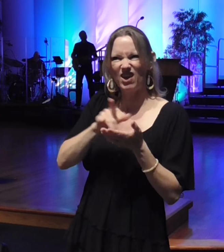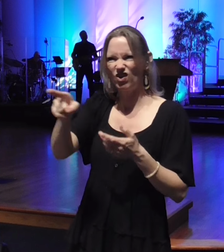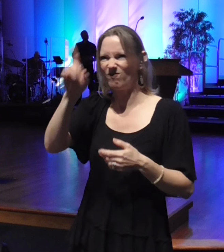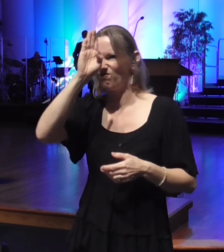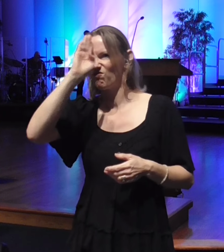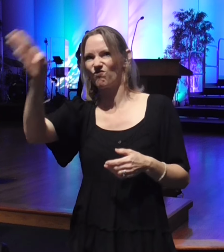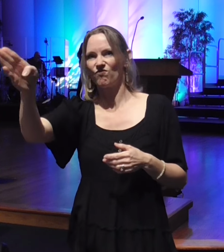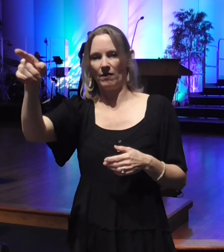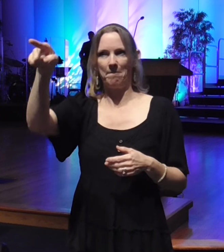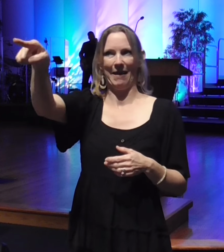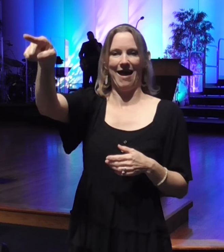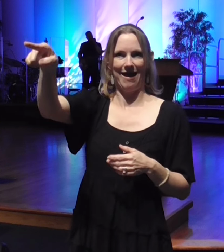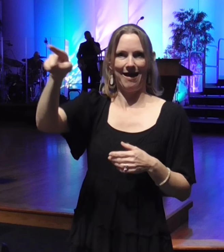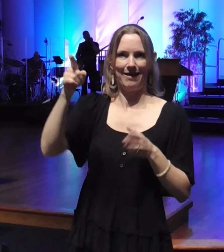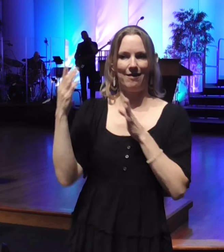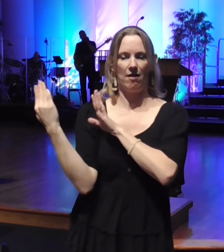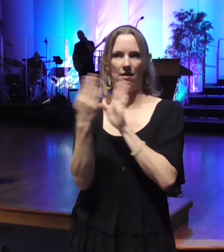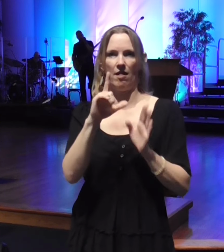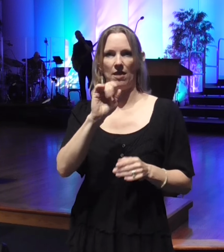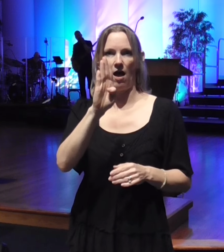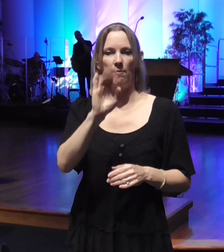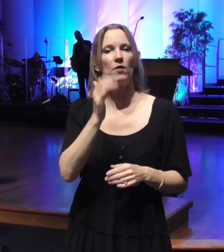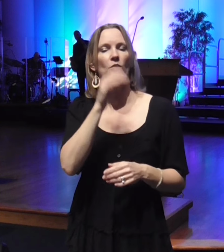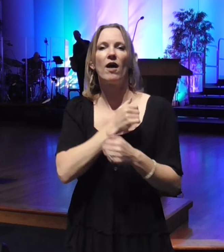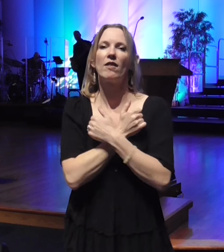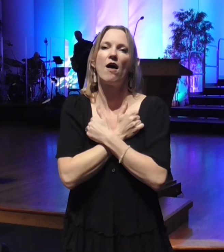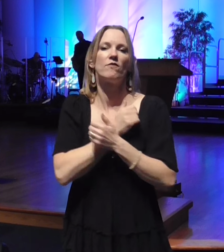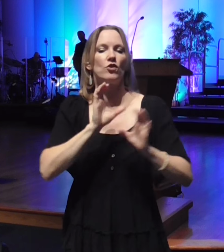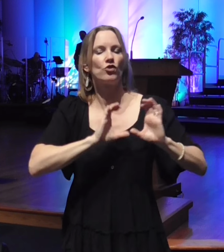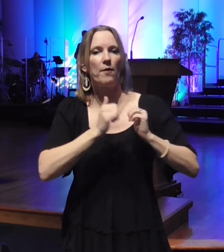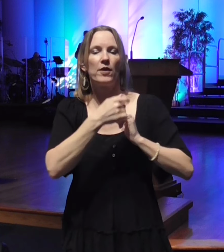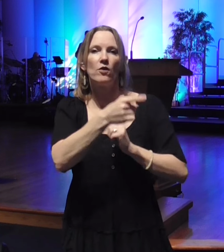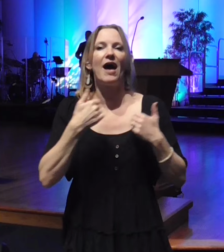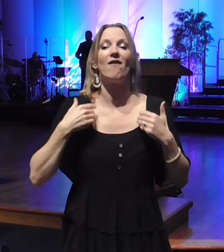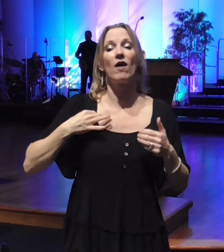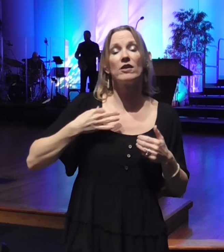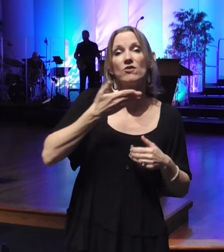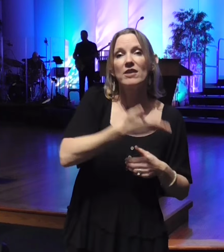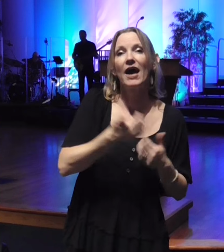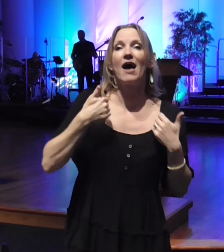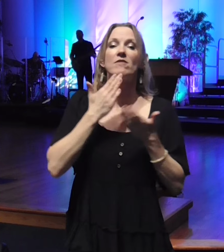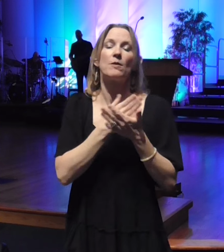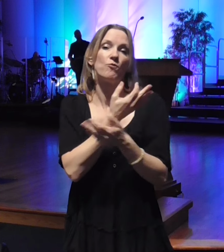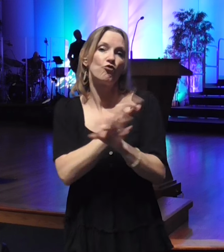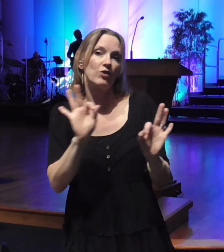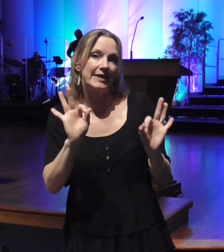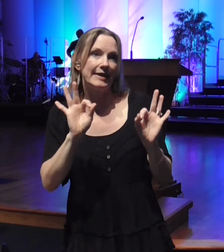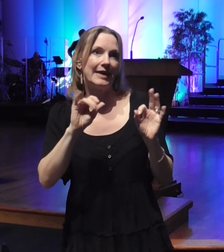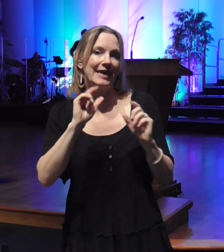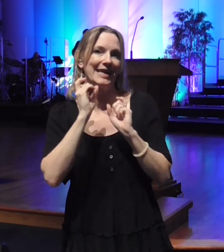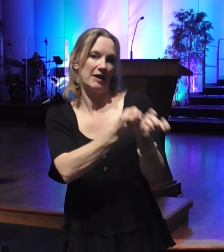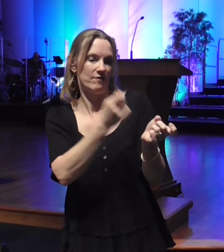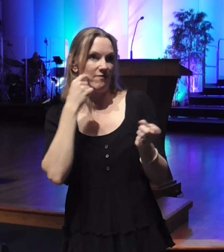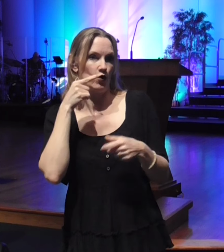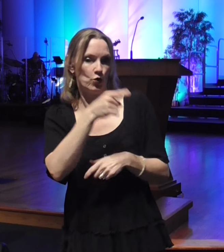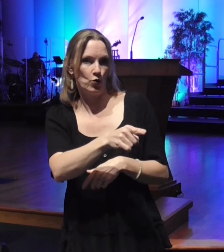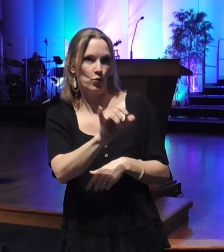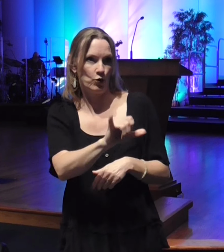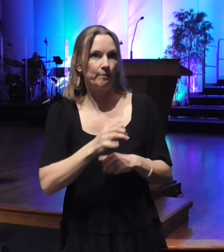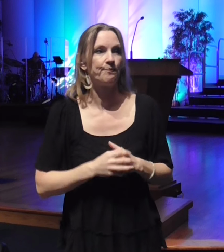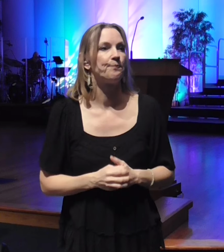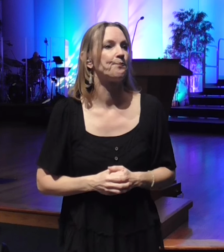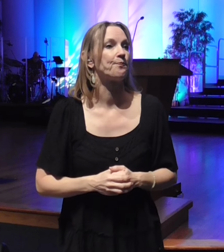straight behind the sanctuary. I'd love to talk to you. We have volunteers there, and we have some free gifts for you